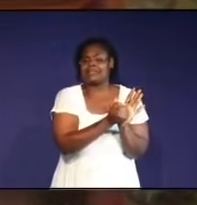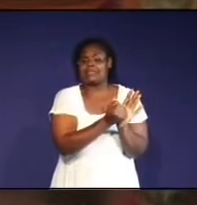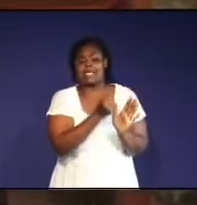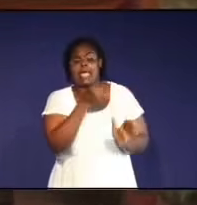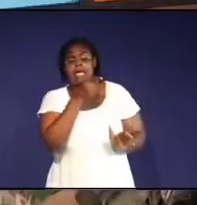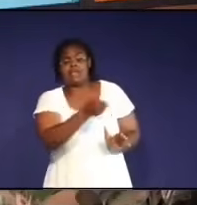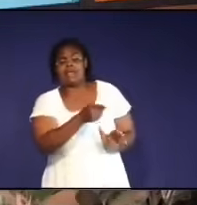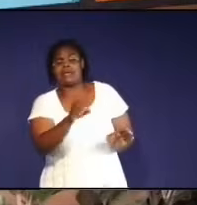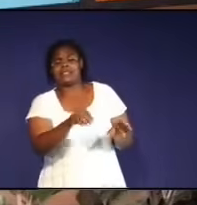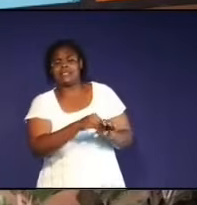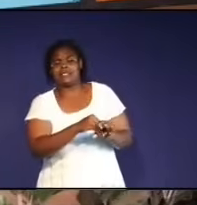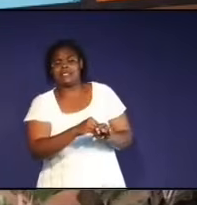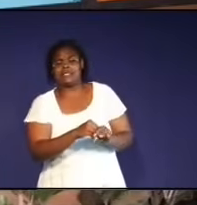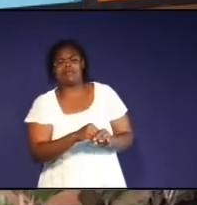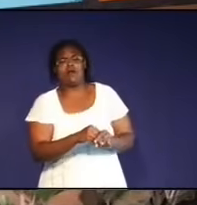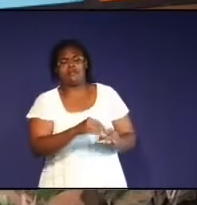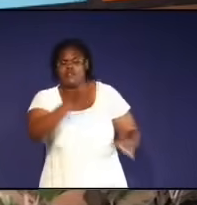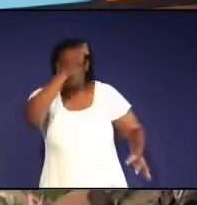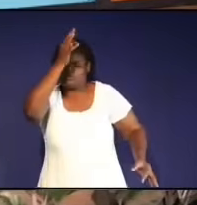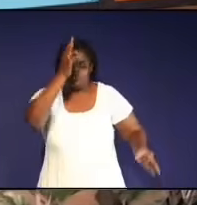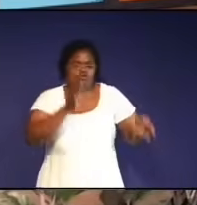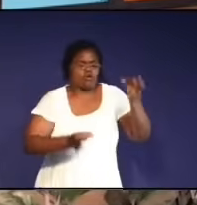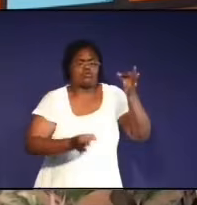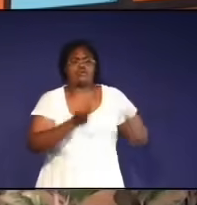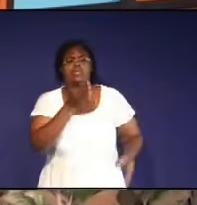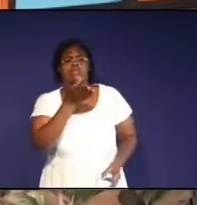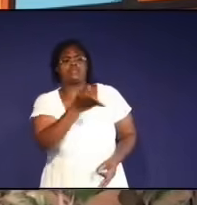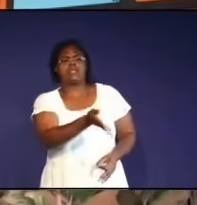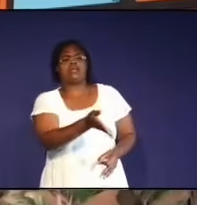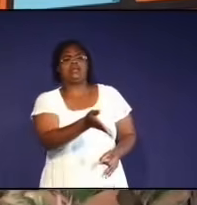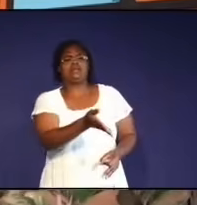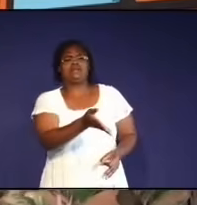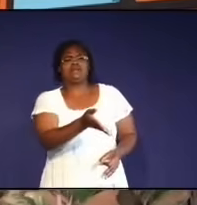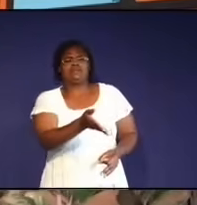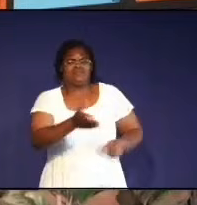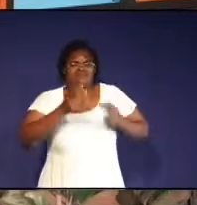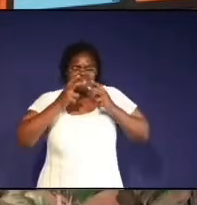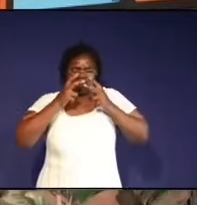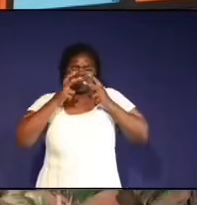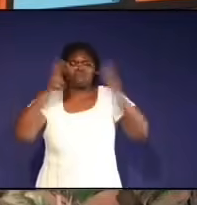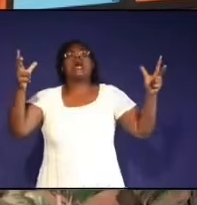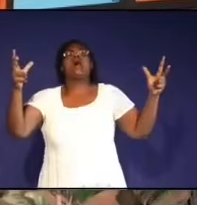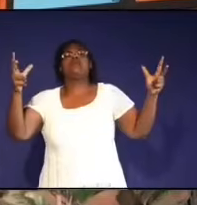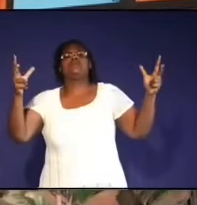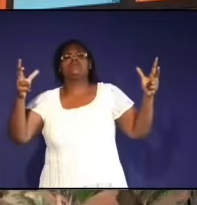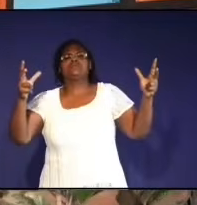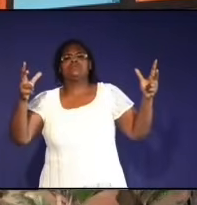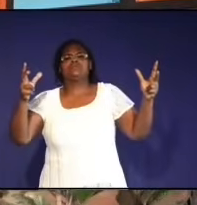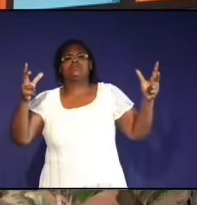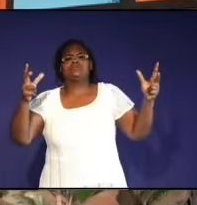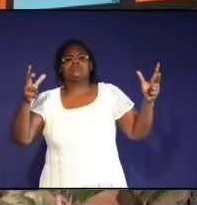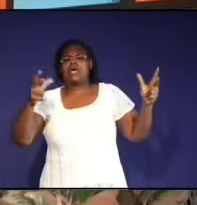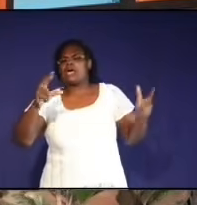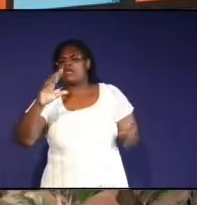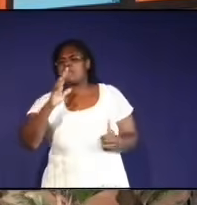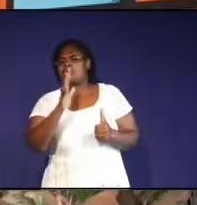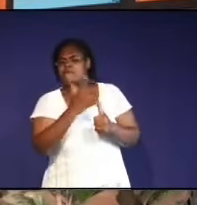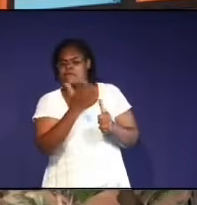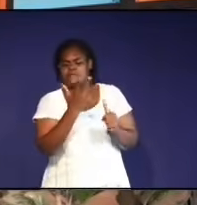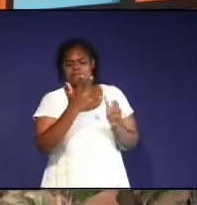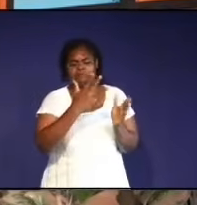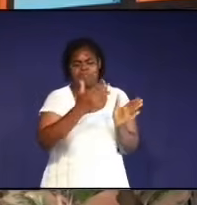cry for justice. There is the screaming out, and the fifth seal paints the